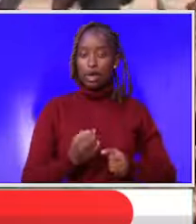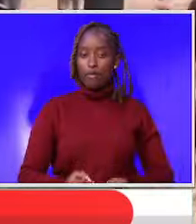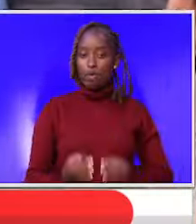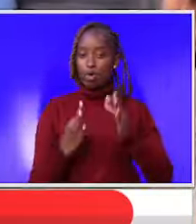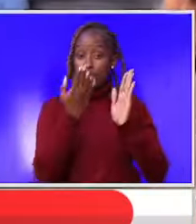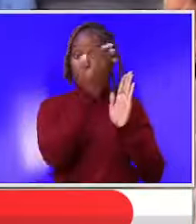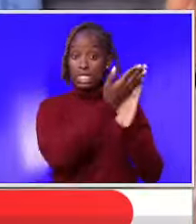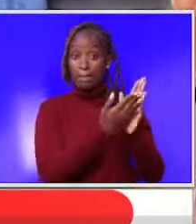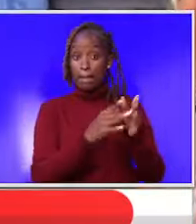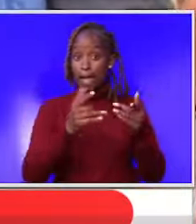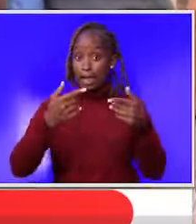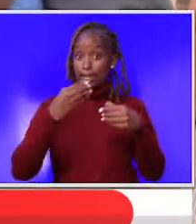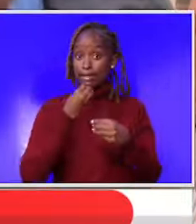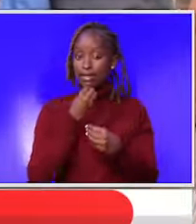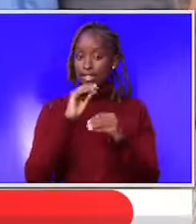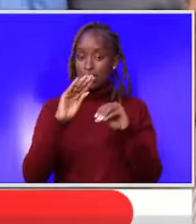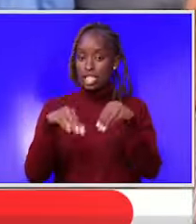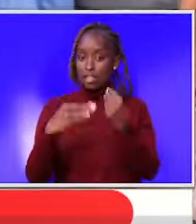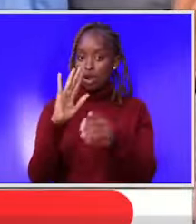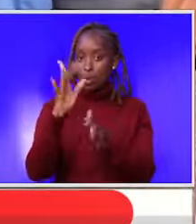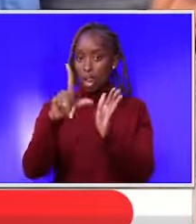released later. Kwa hizo hapa wanaga